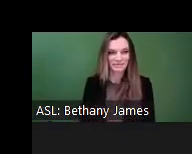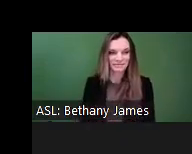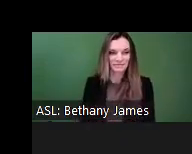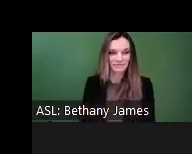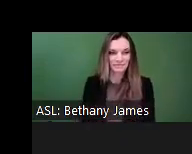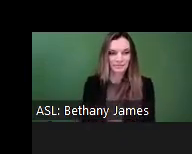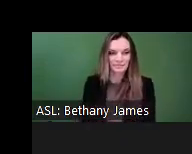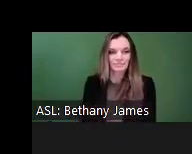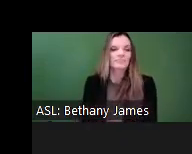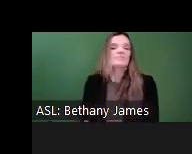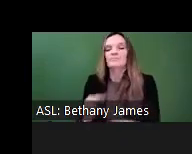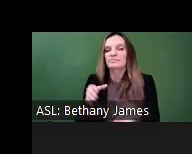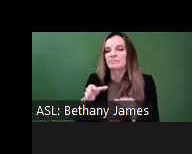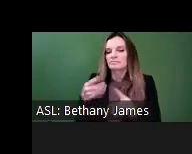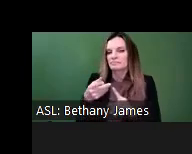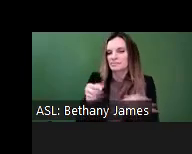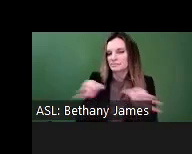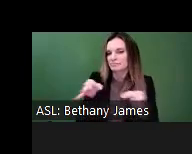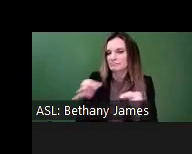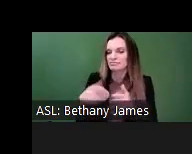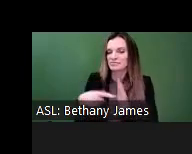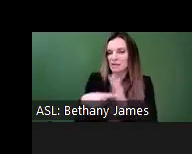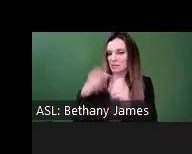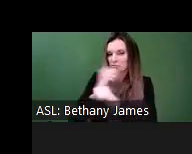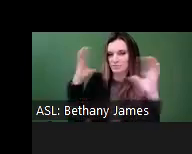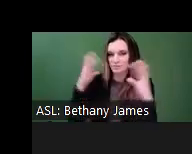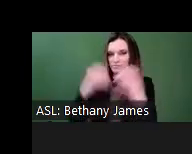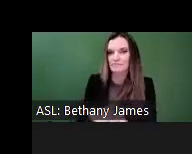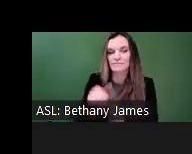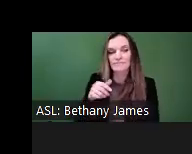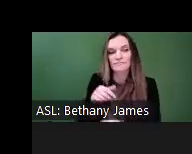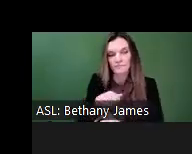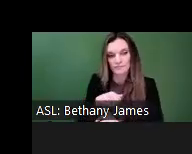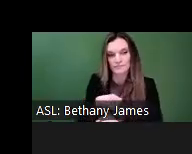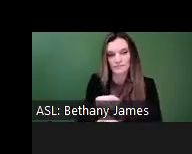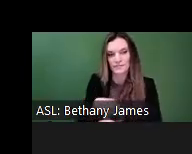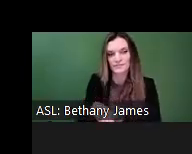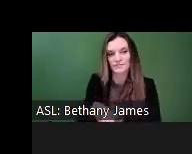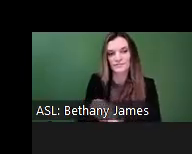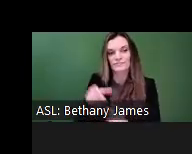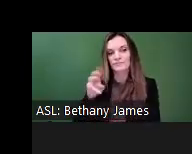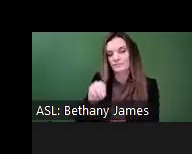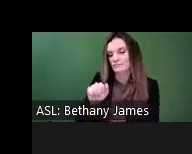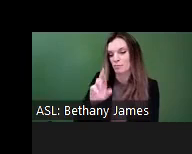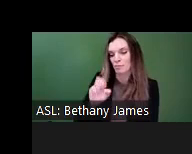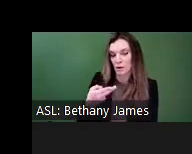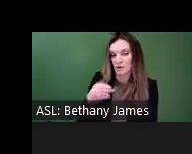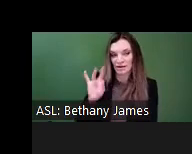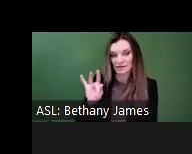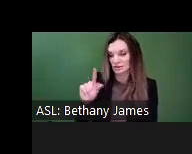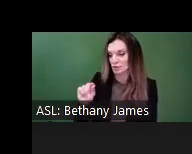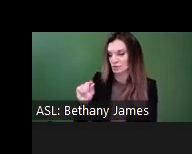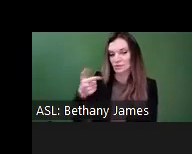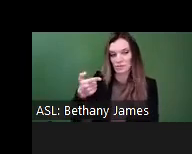So example one, Linda was sentenced on March 18th, 2021. She was ordered to be on